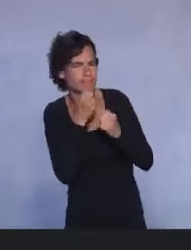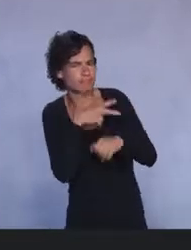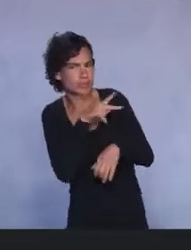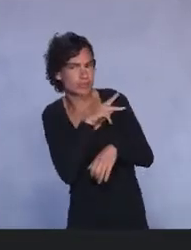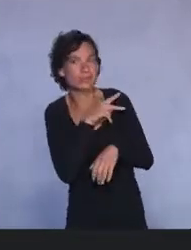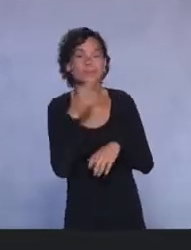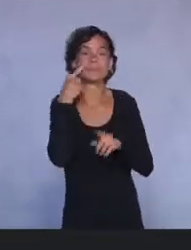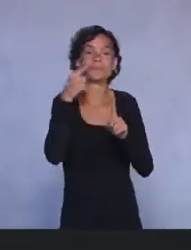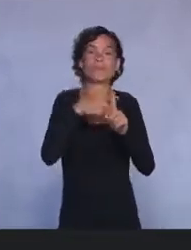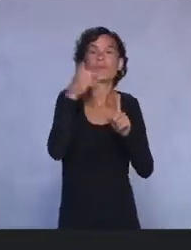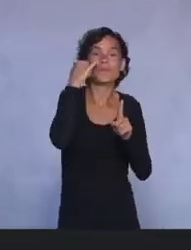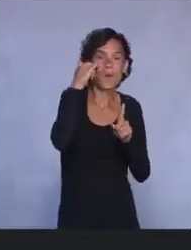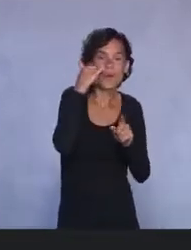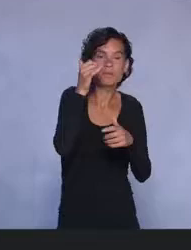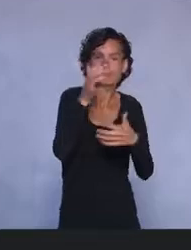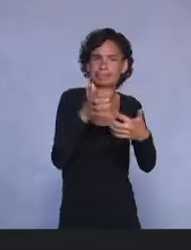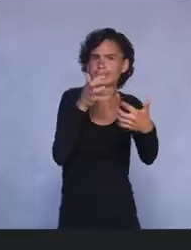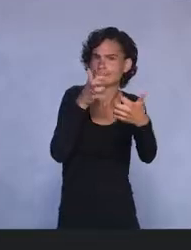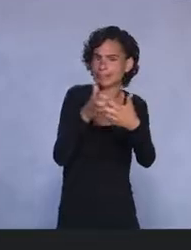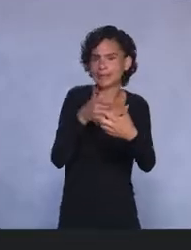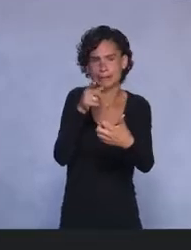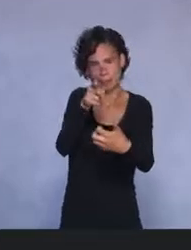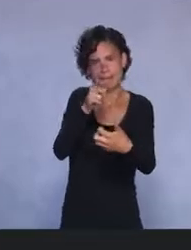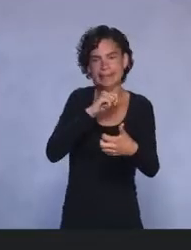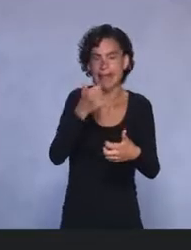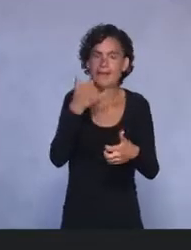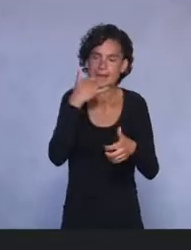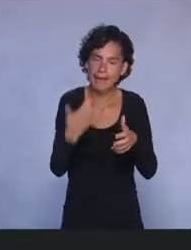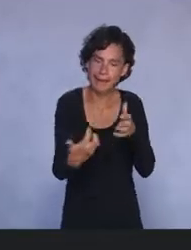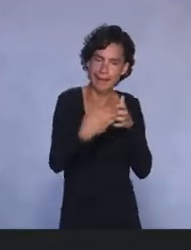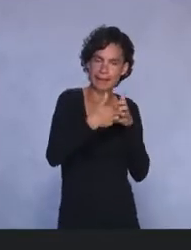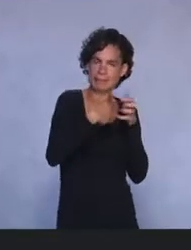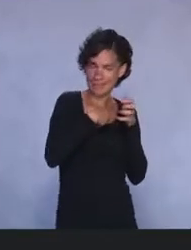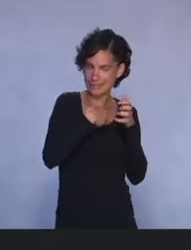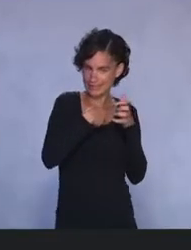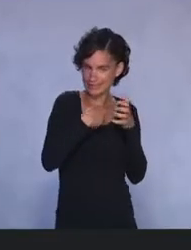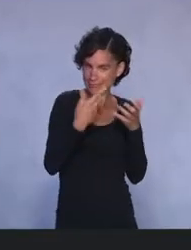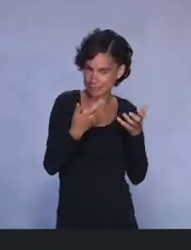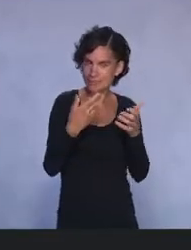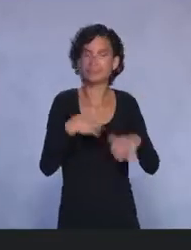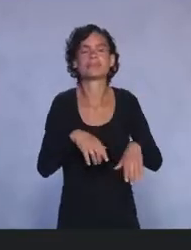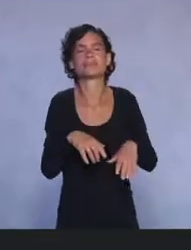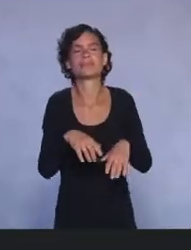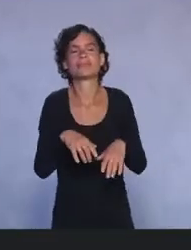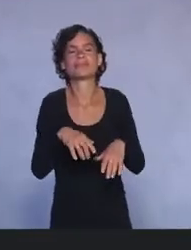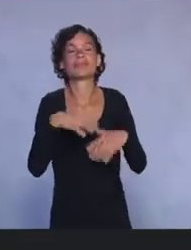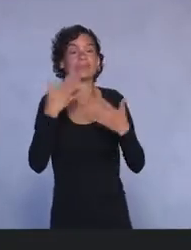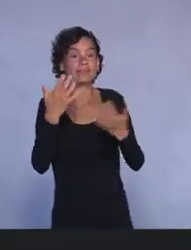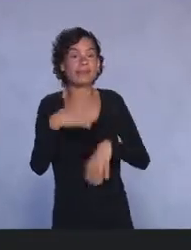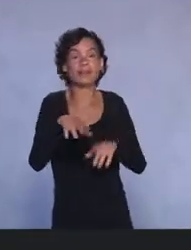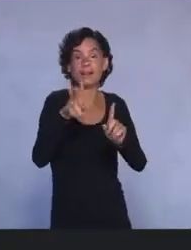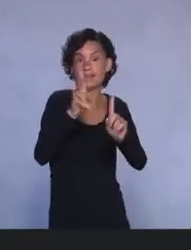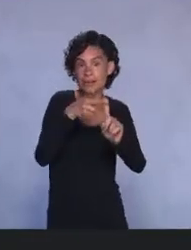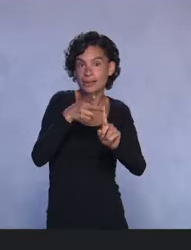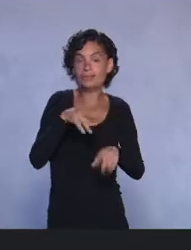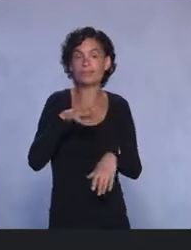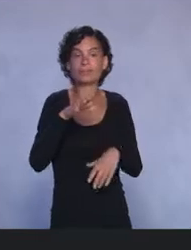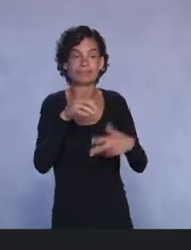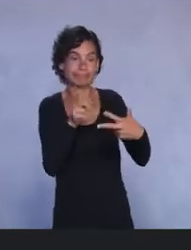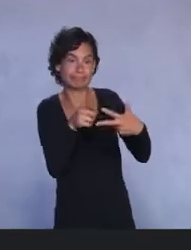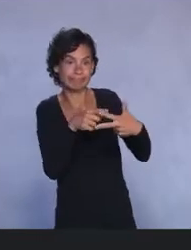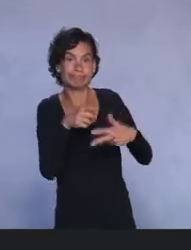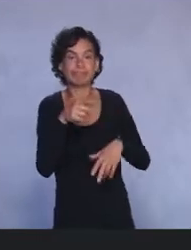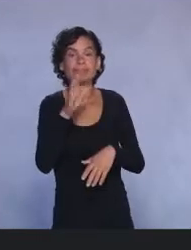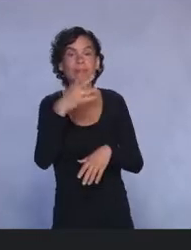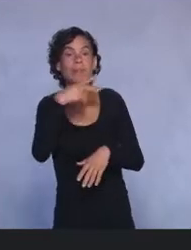not the other way around. Second, to keep your personal information safe, the OS should be secure by